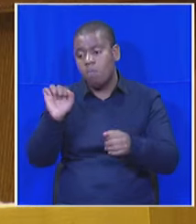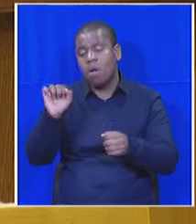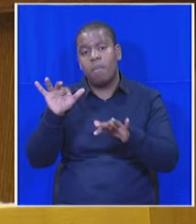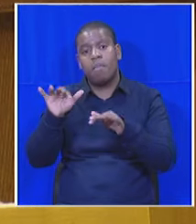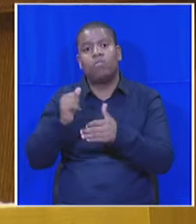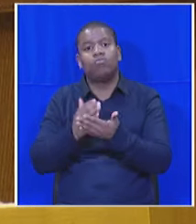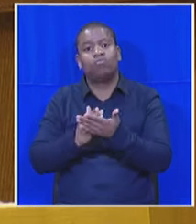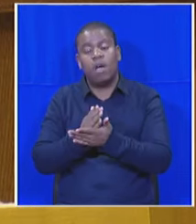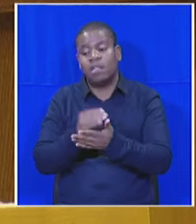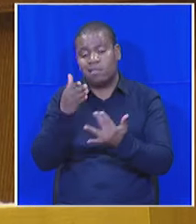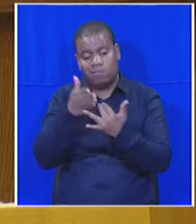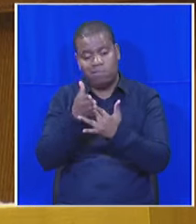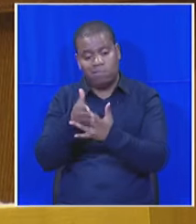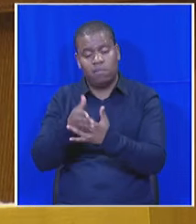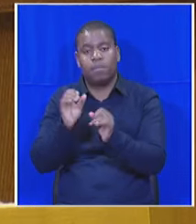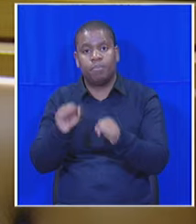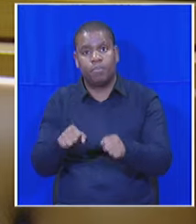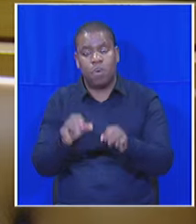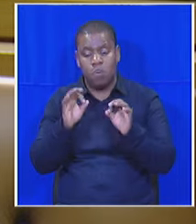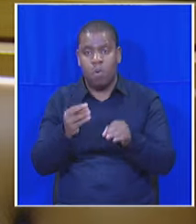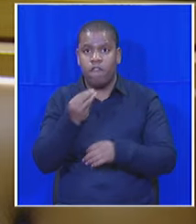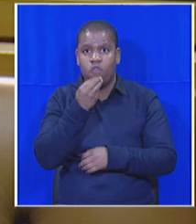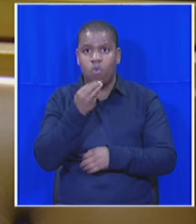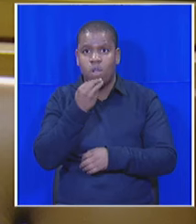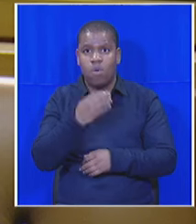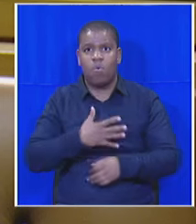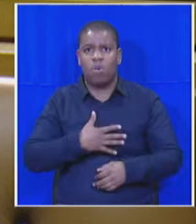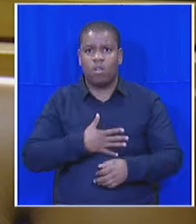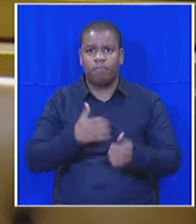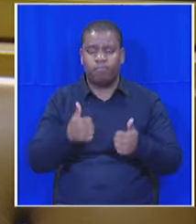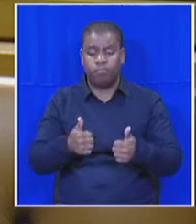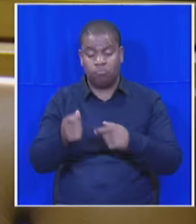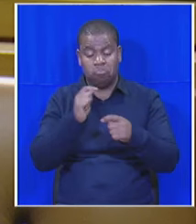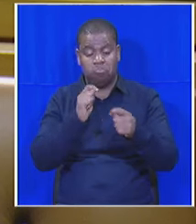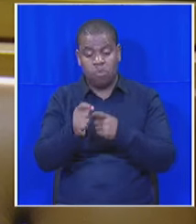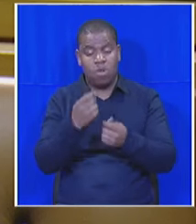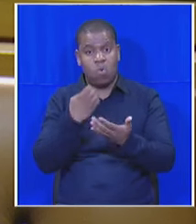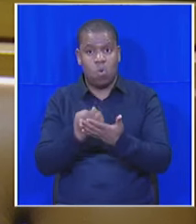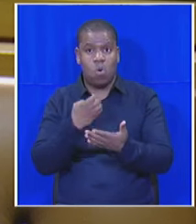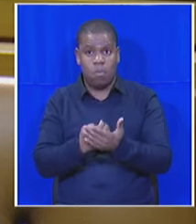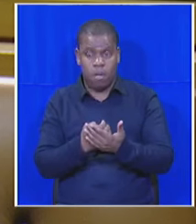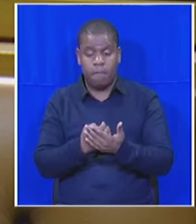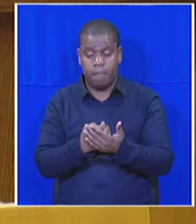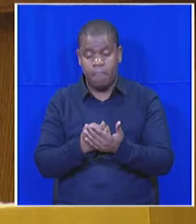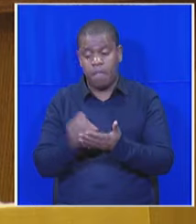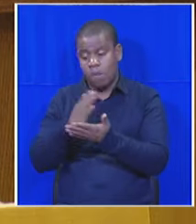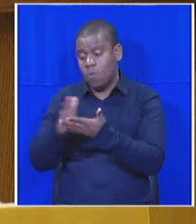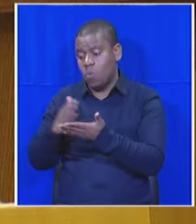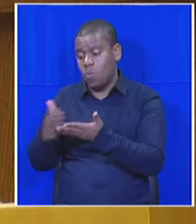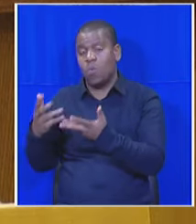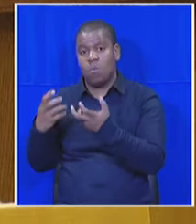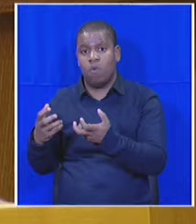to have access to sufficient food and water, transforming the economy and eradicating